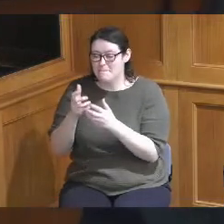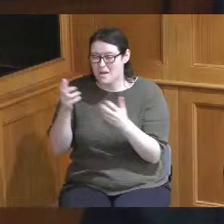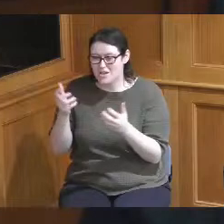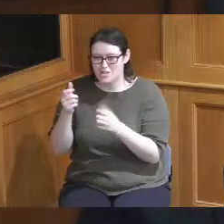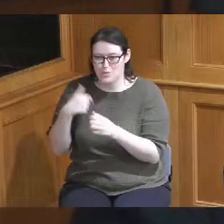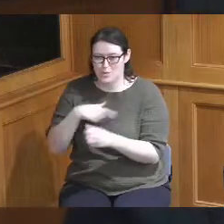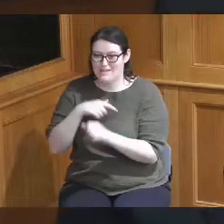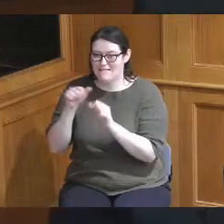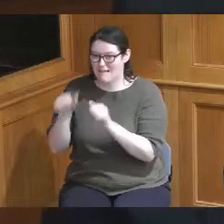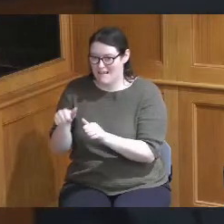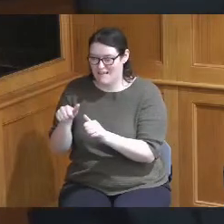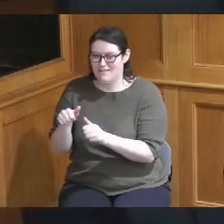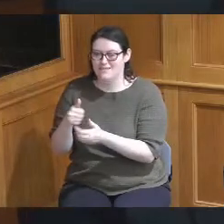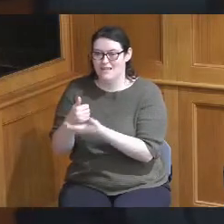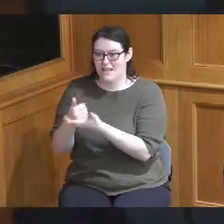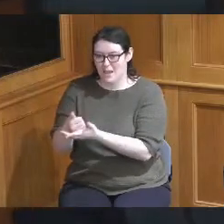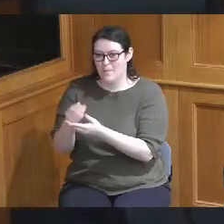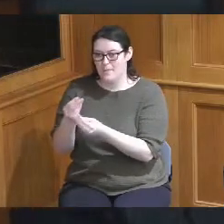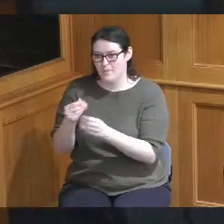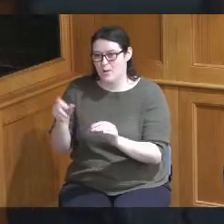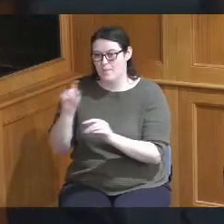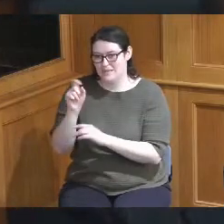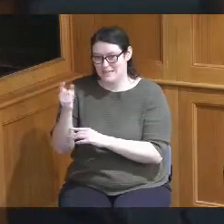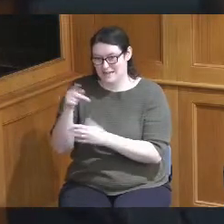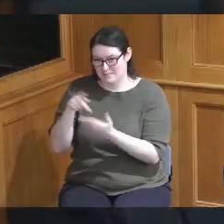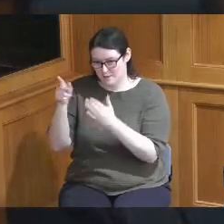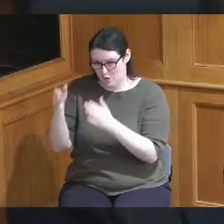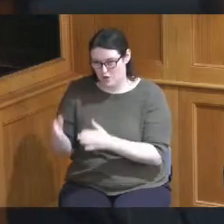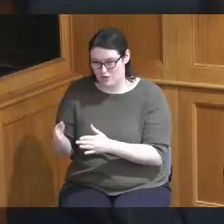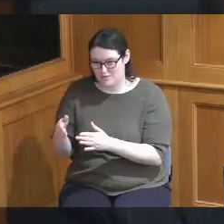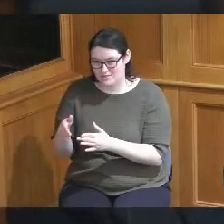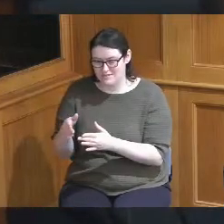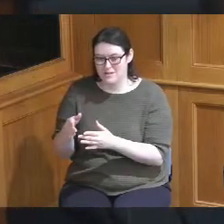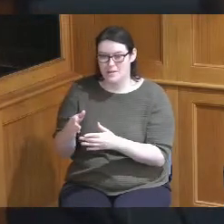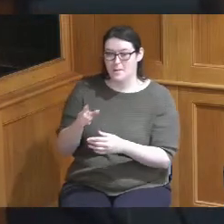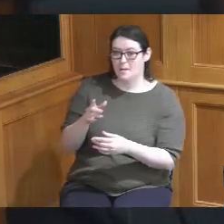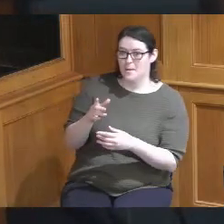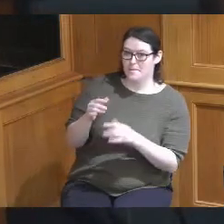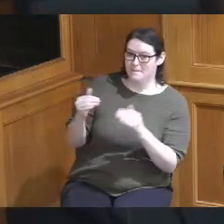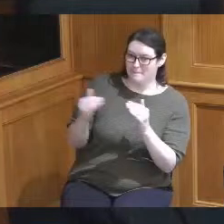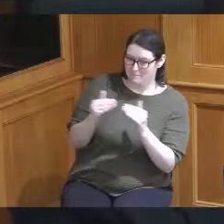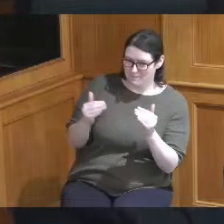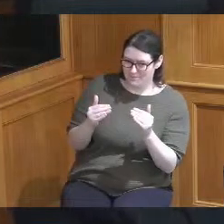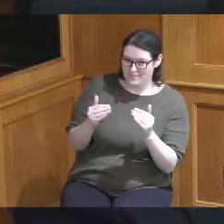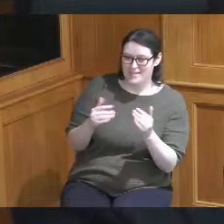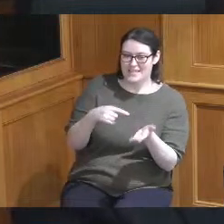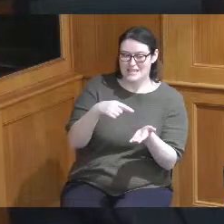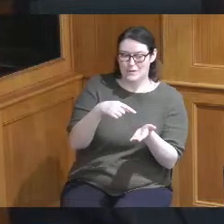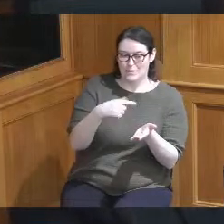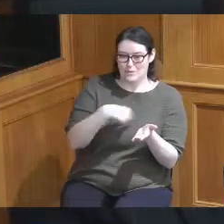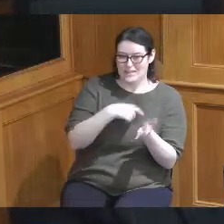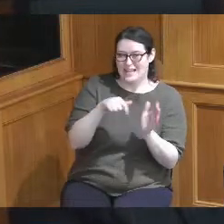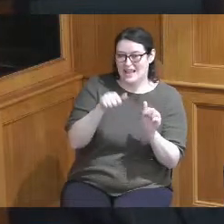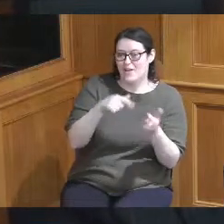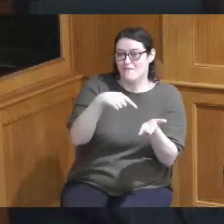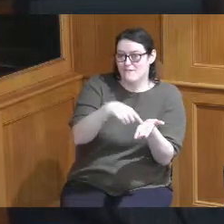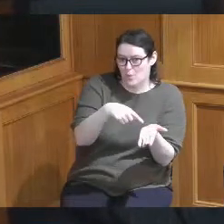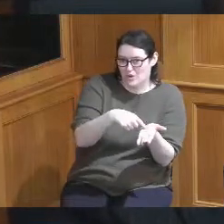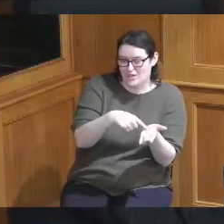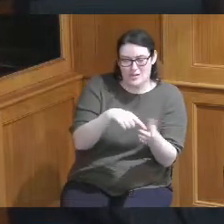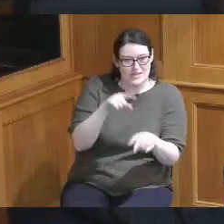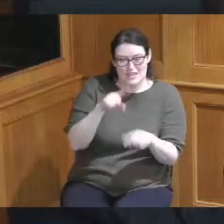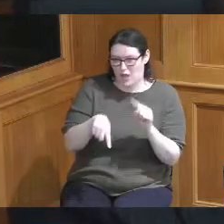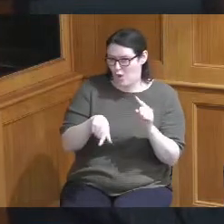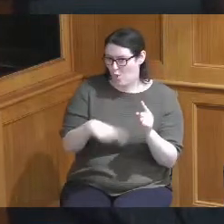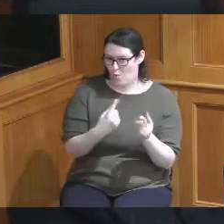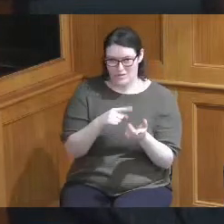that pay property tax in the amount that we can afford. Because from my vantage point, we can't always afford